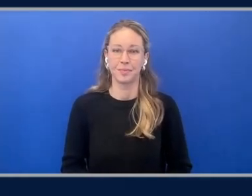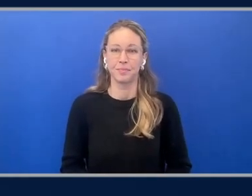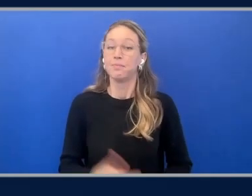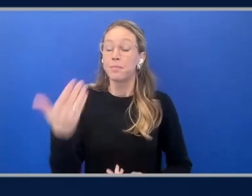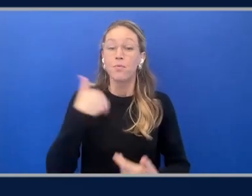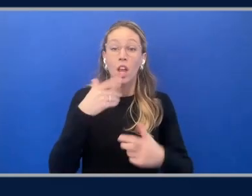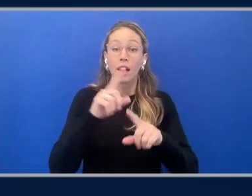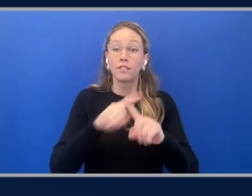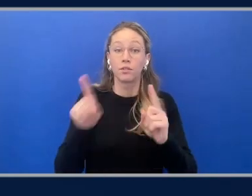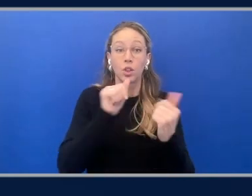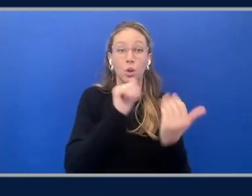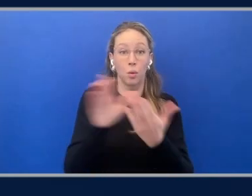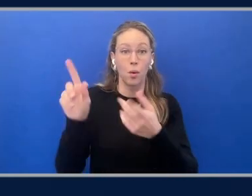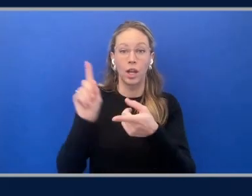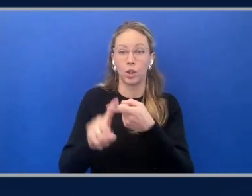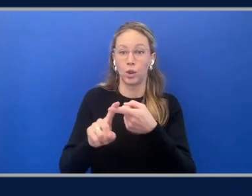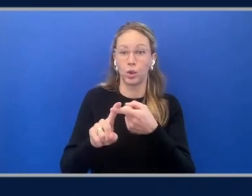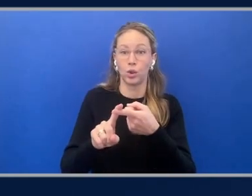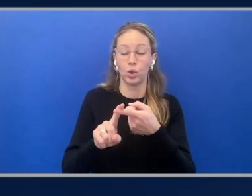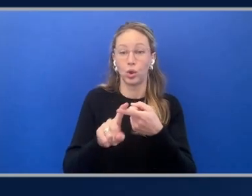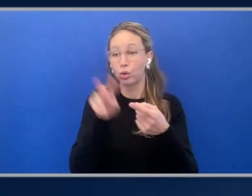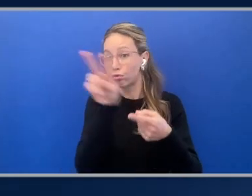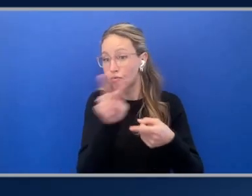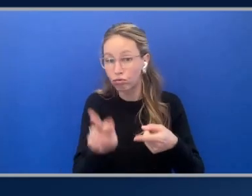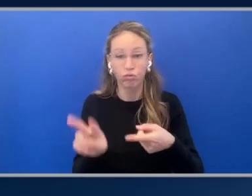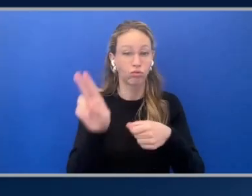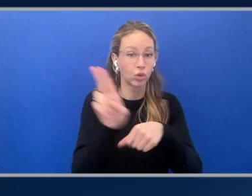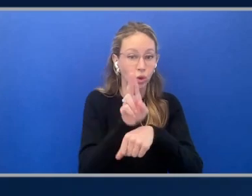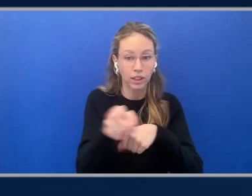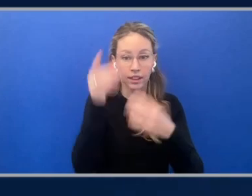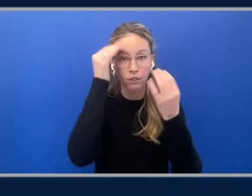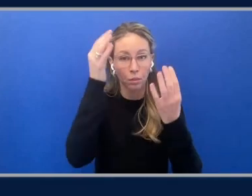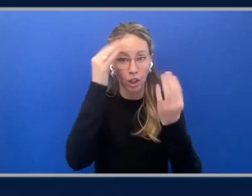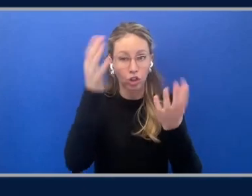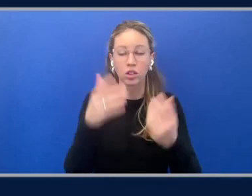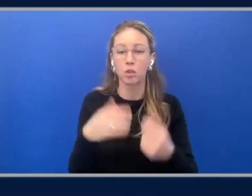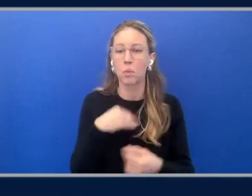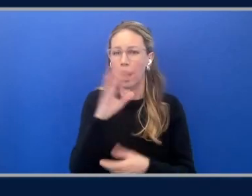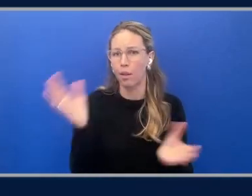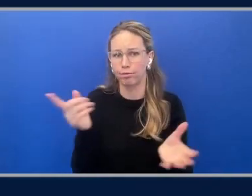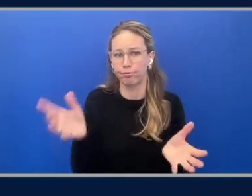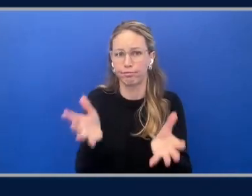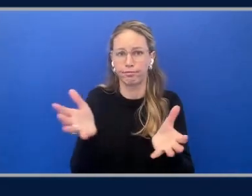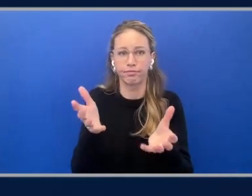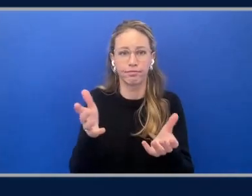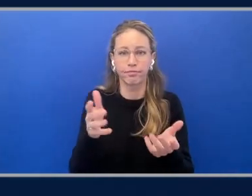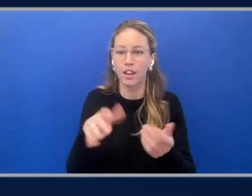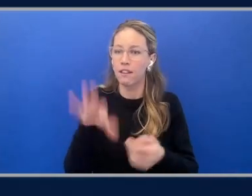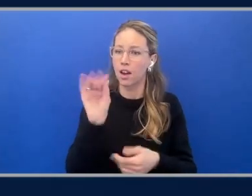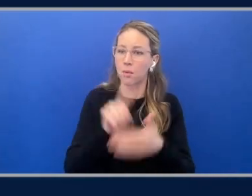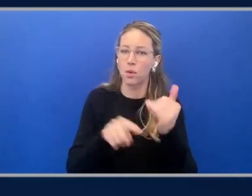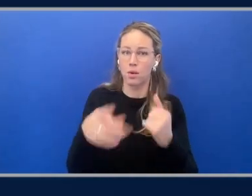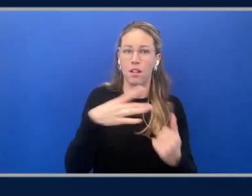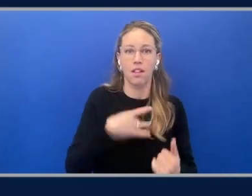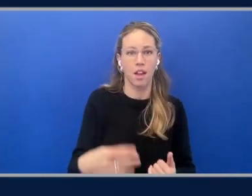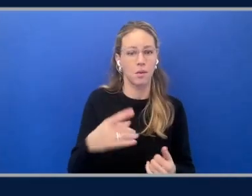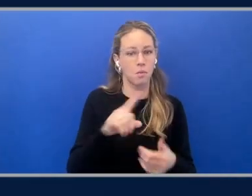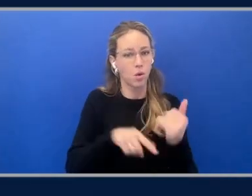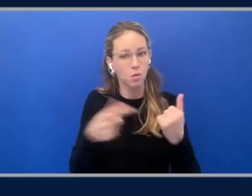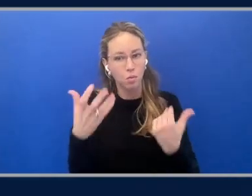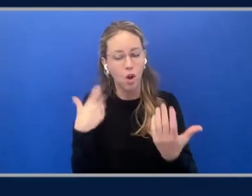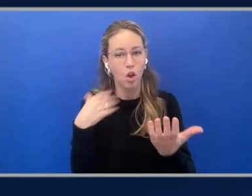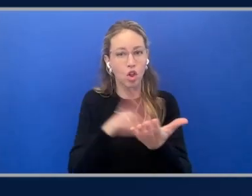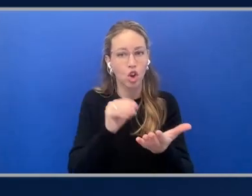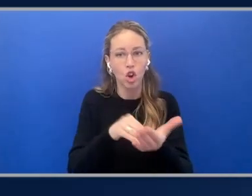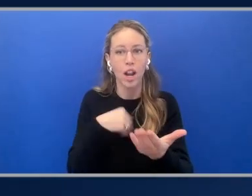ways to consume this information, and I always advocate to, hey, find out what you like and how you want to learn, and then we